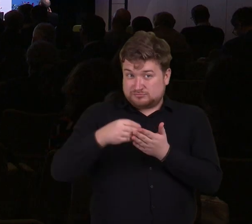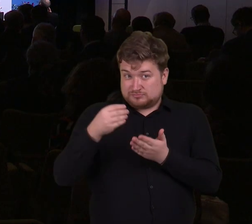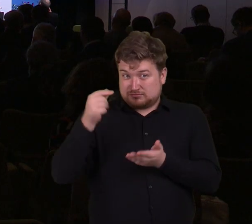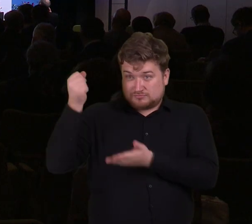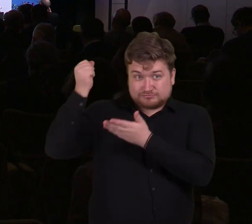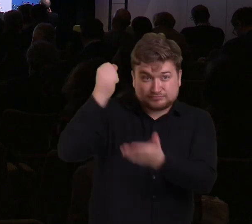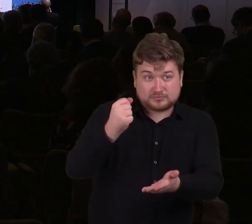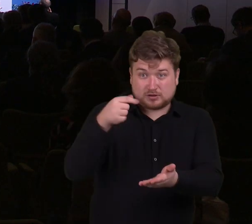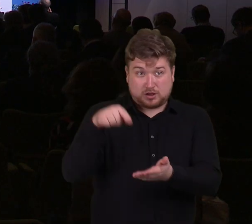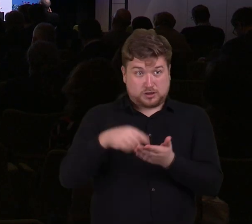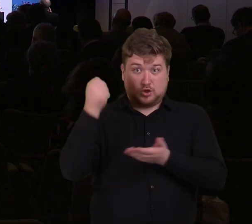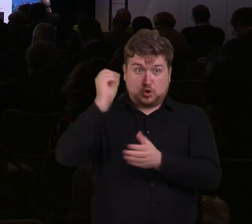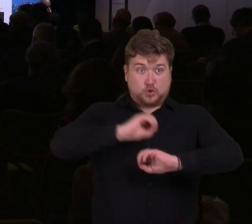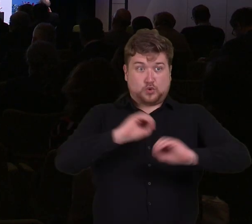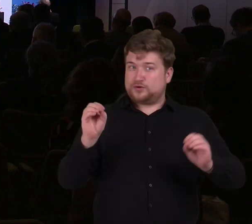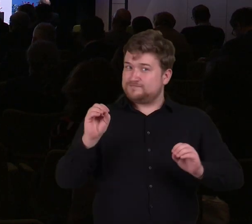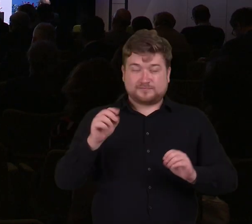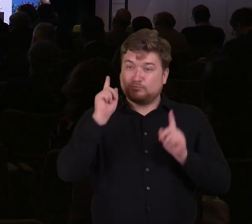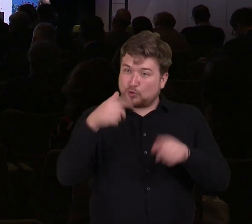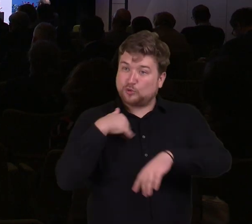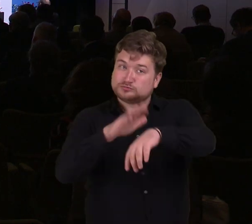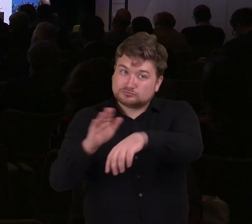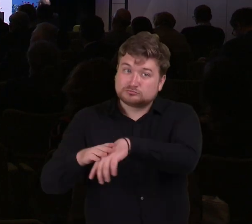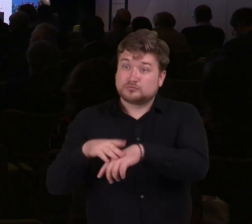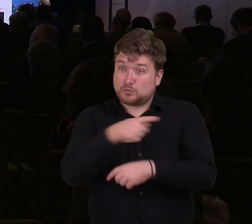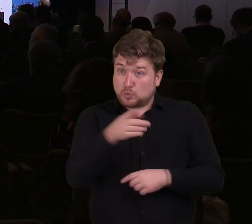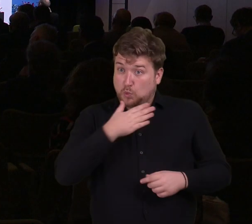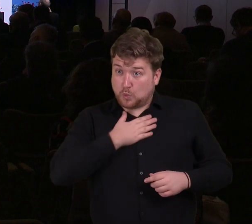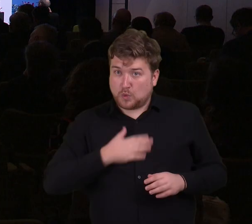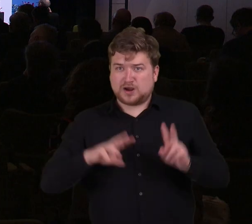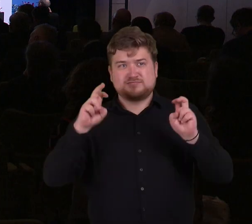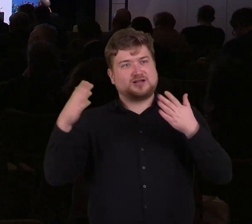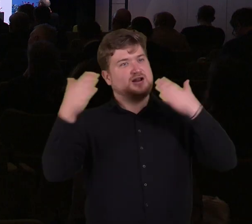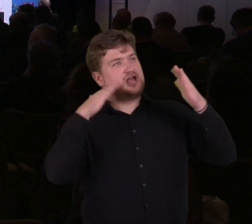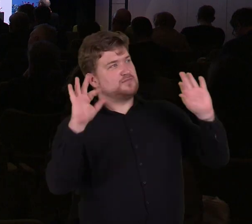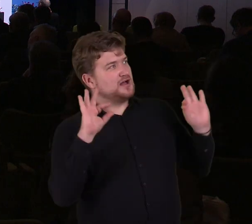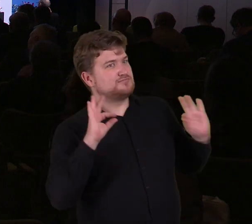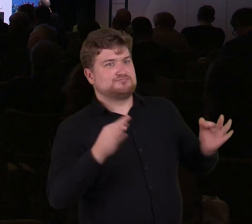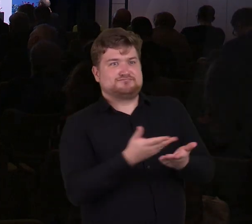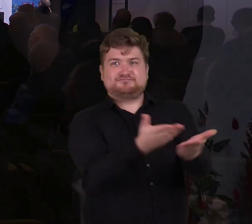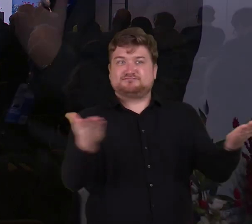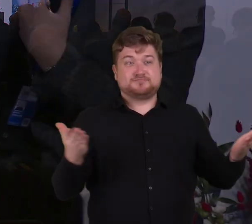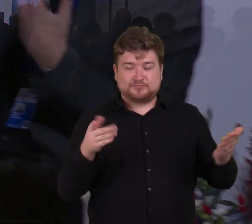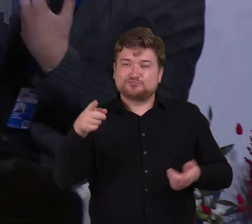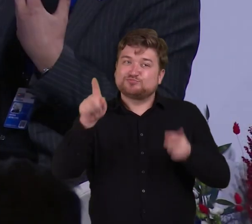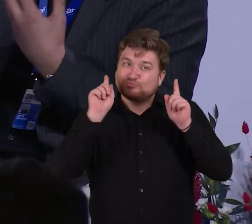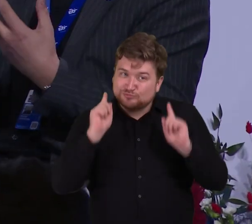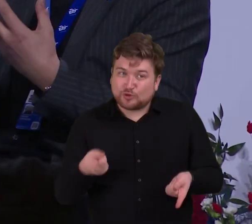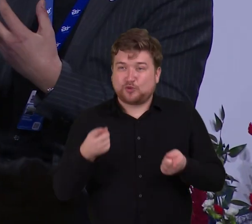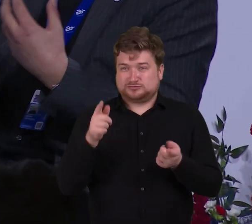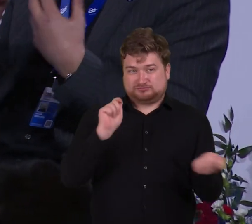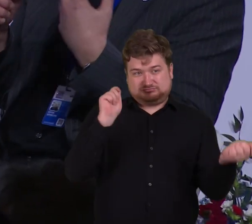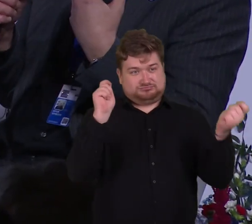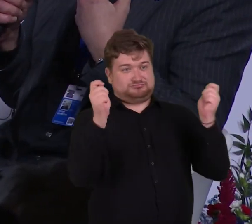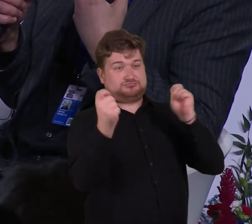environmental approach, as if it costs nothing. No, we have to tell them that if we want to live in good environment, we have to do something, we have to give